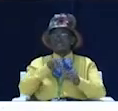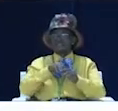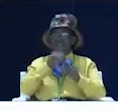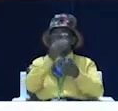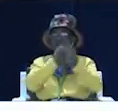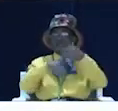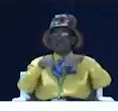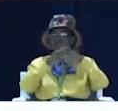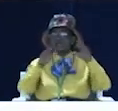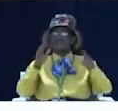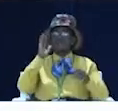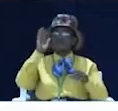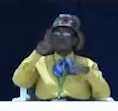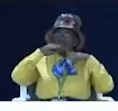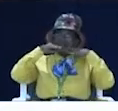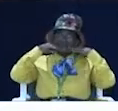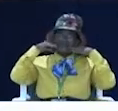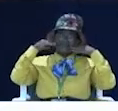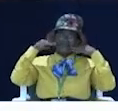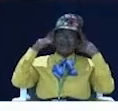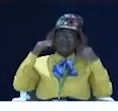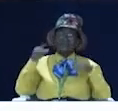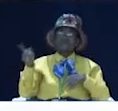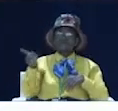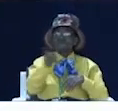laugh. You know what that means?